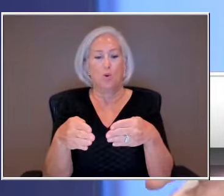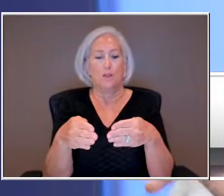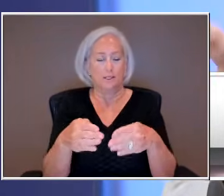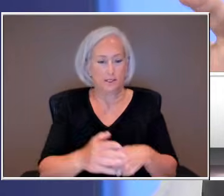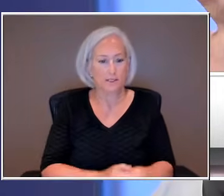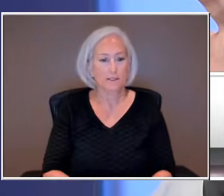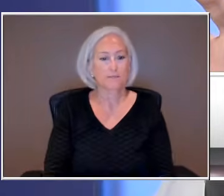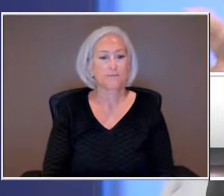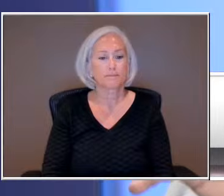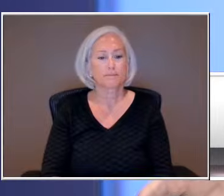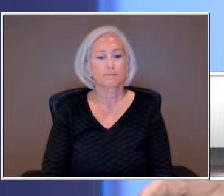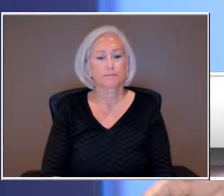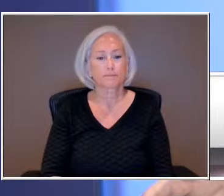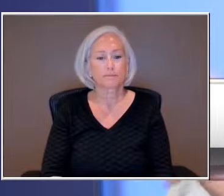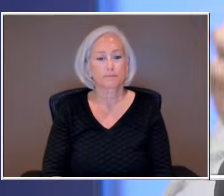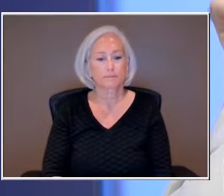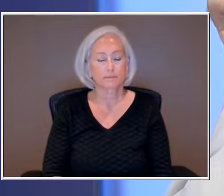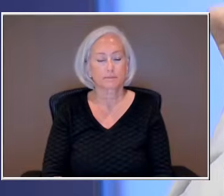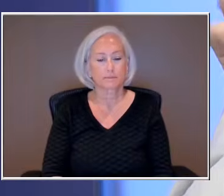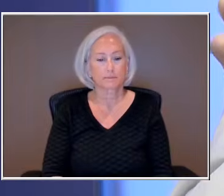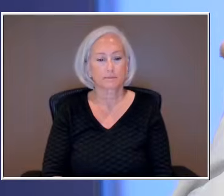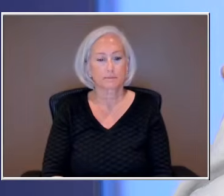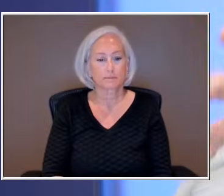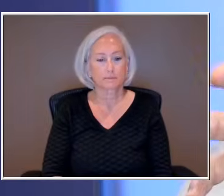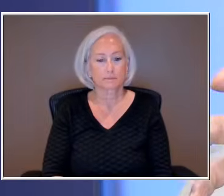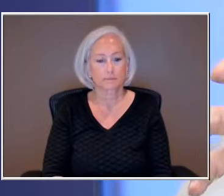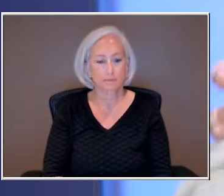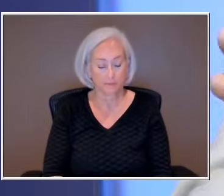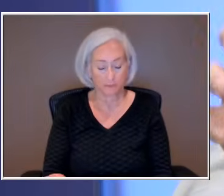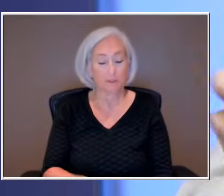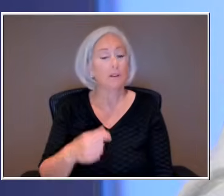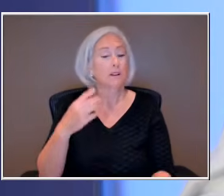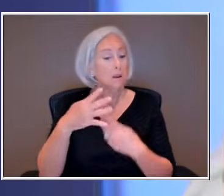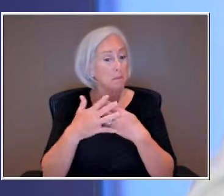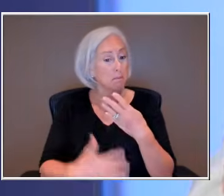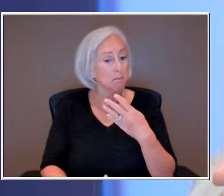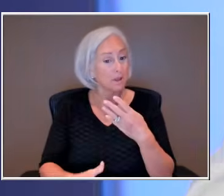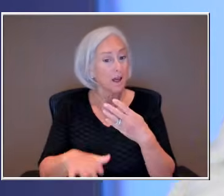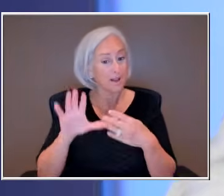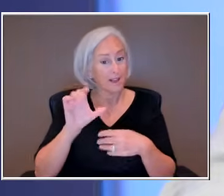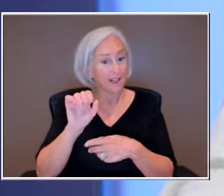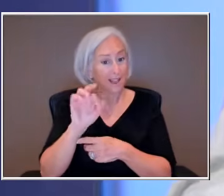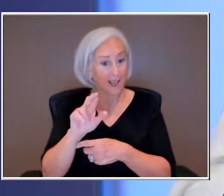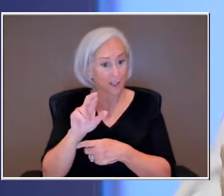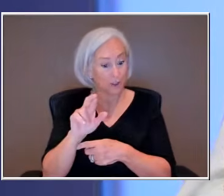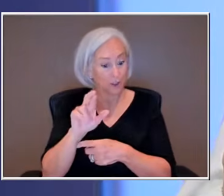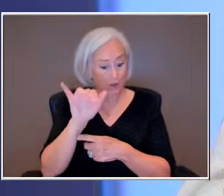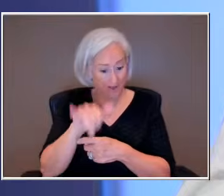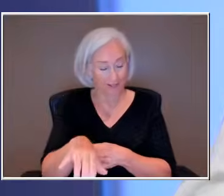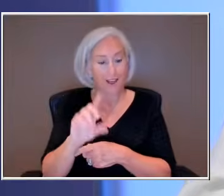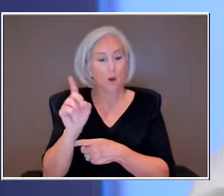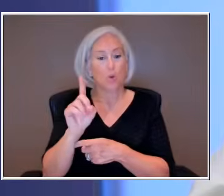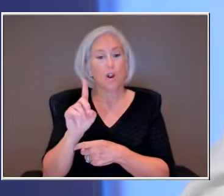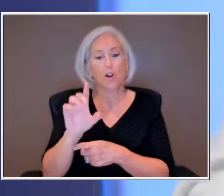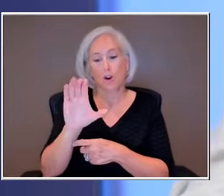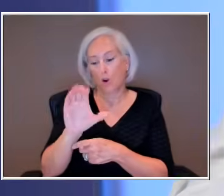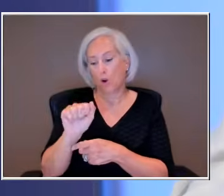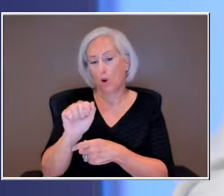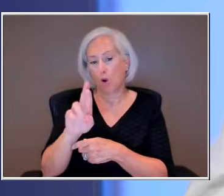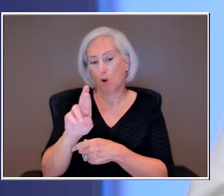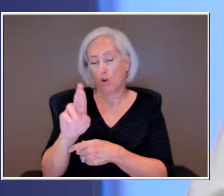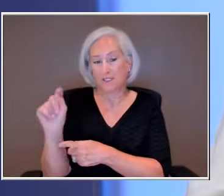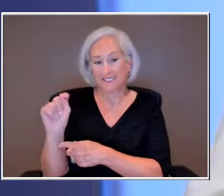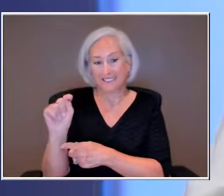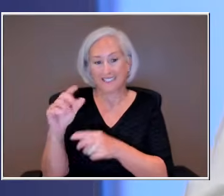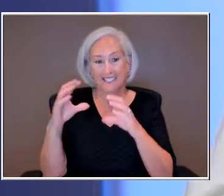focus on in this blood cancer, and that's where the T cells or the immunotherapy goes and attack it and have that most effectiveness.